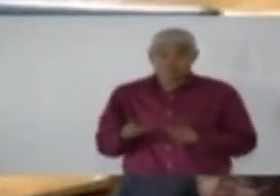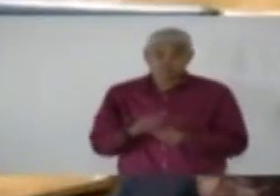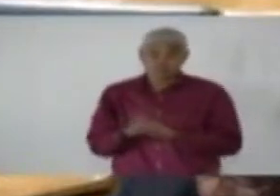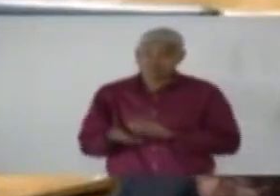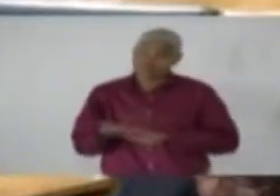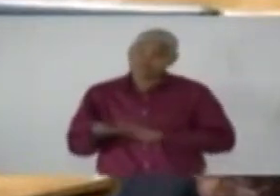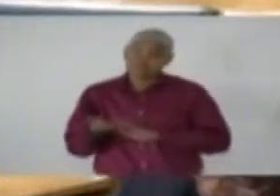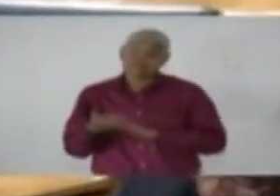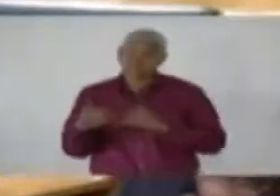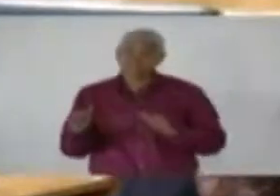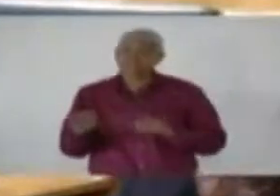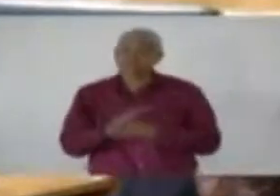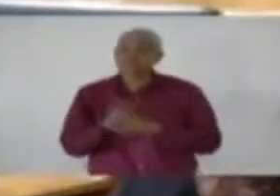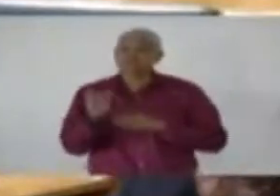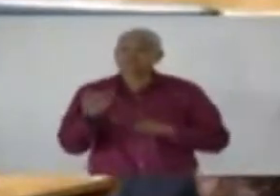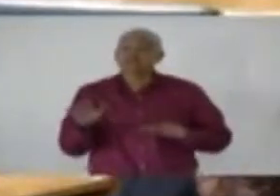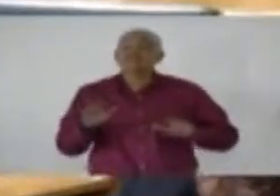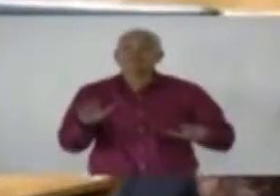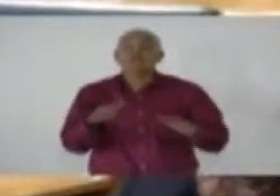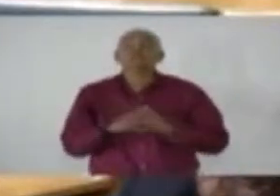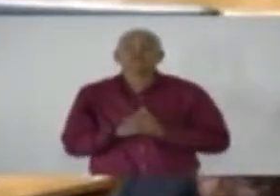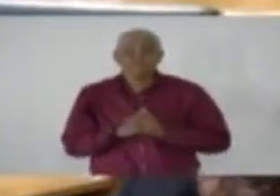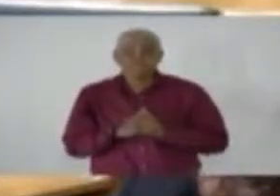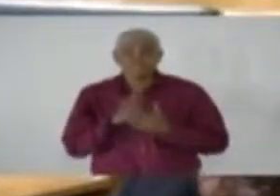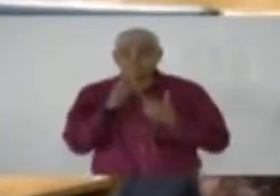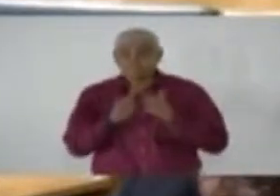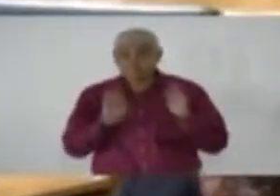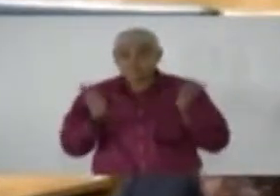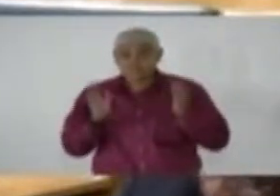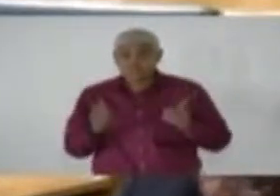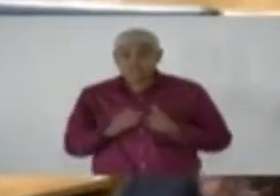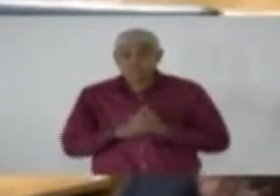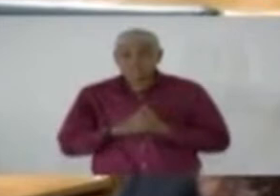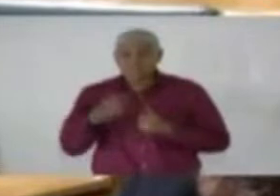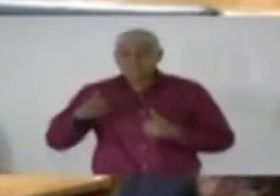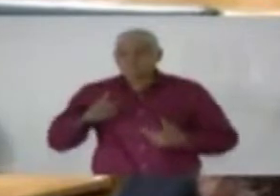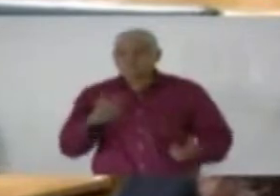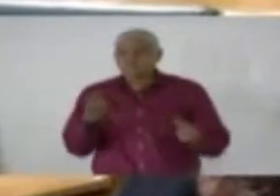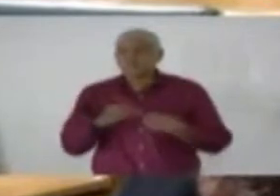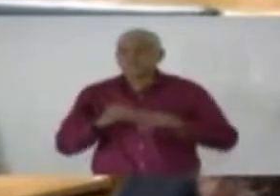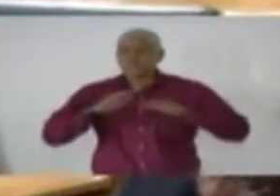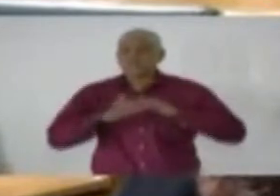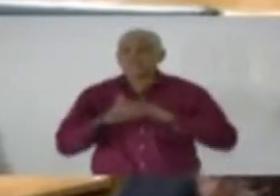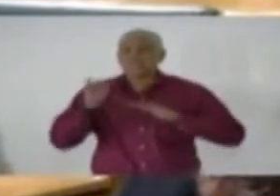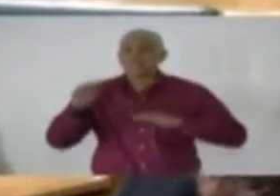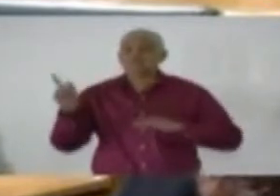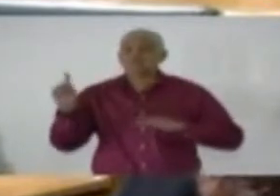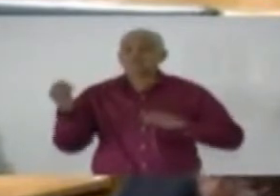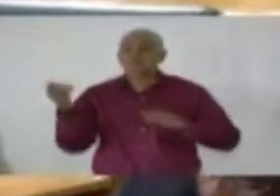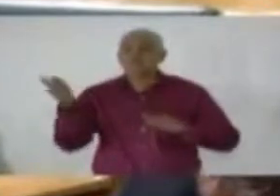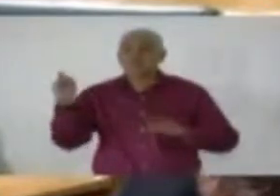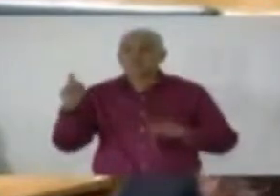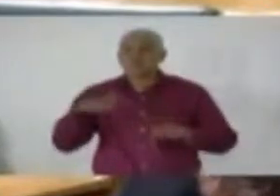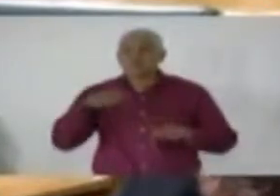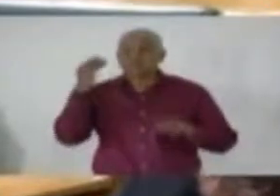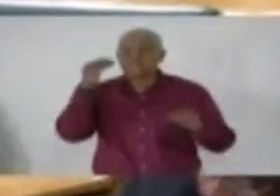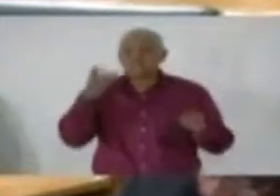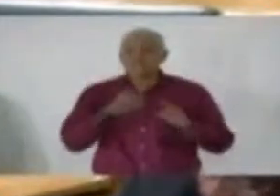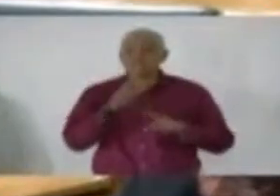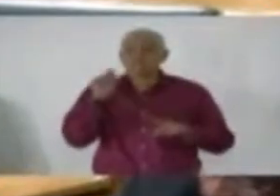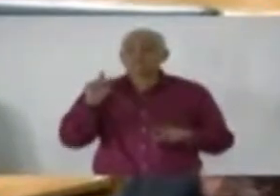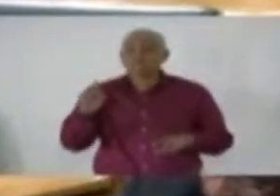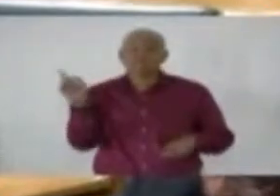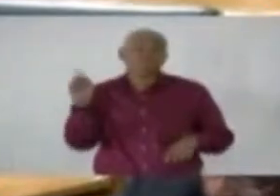pandemic. Business like manufacturing and services that we're doing in Jamaica. That's where it comes from. So you say it comes from